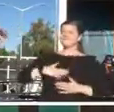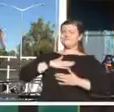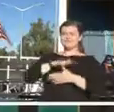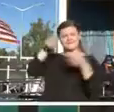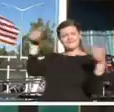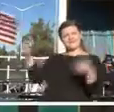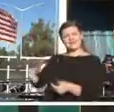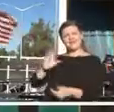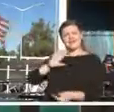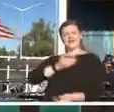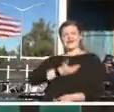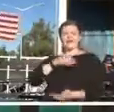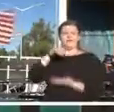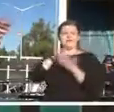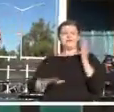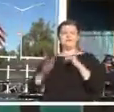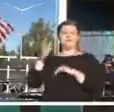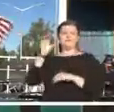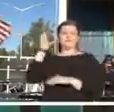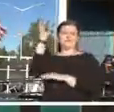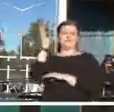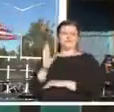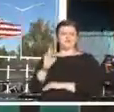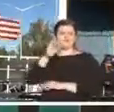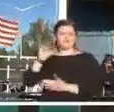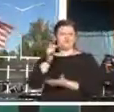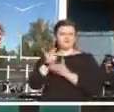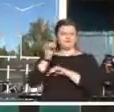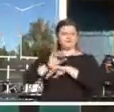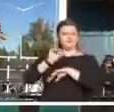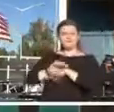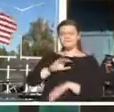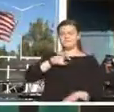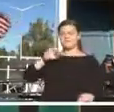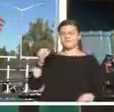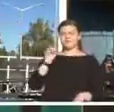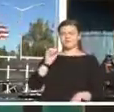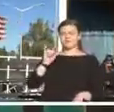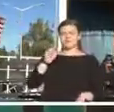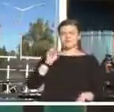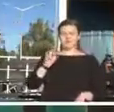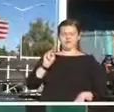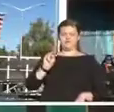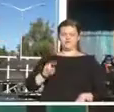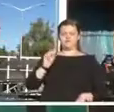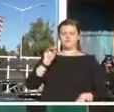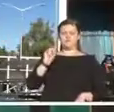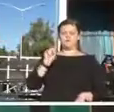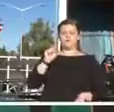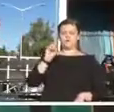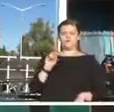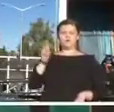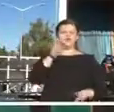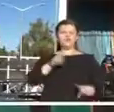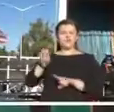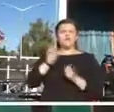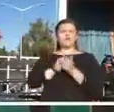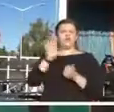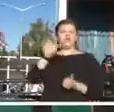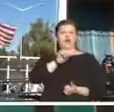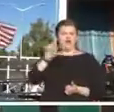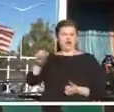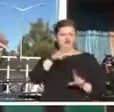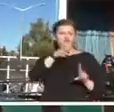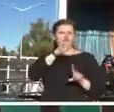our student speaker for this evening. Jalen Sotelo is graduating with her Associate in Arts Direct Transfer degree. She plans to continue